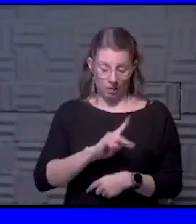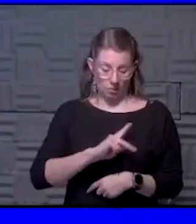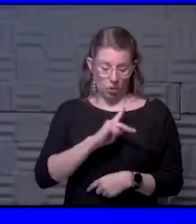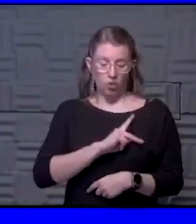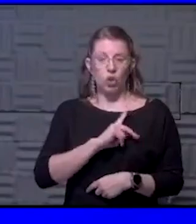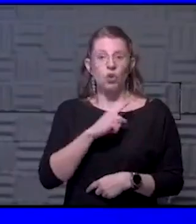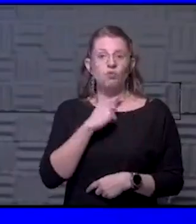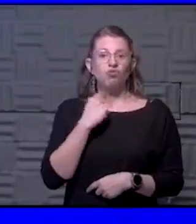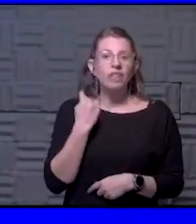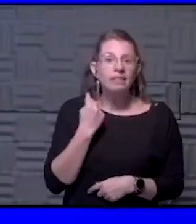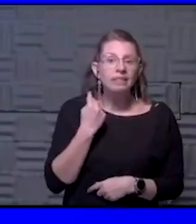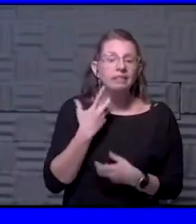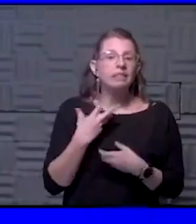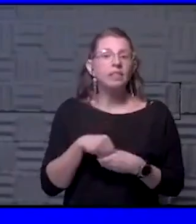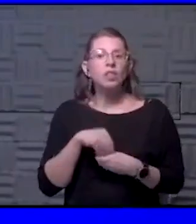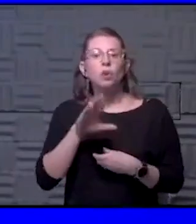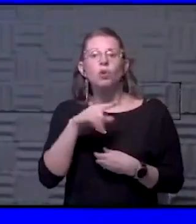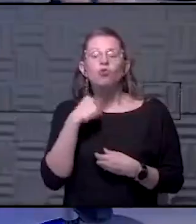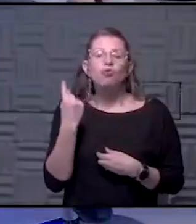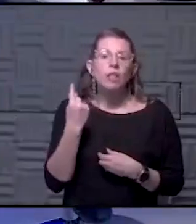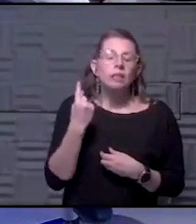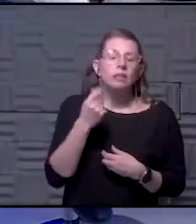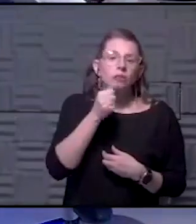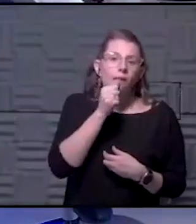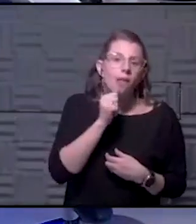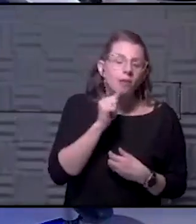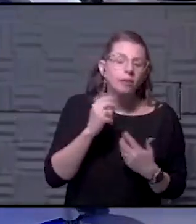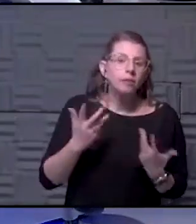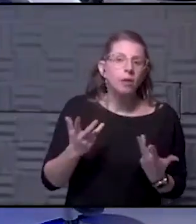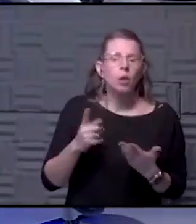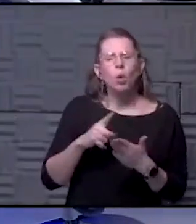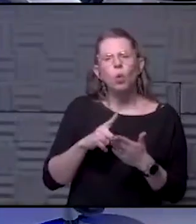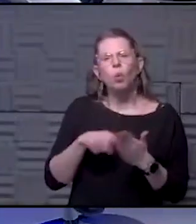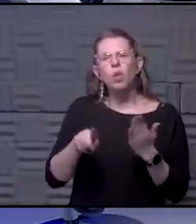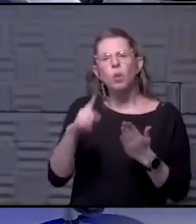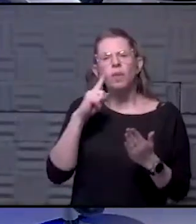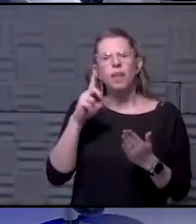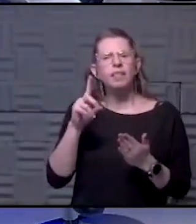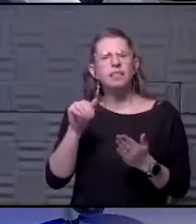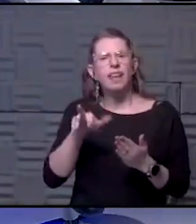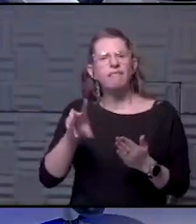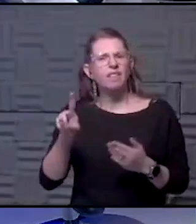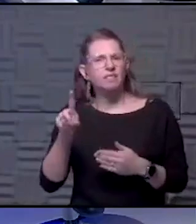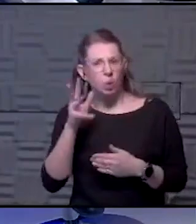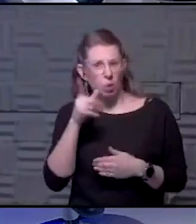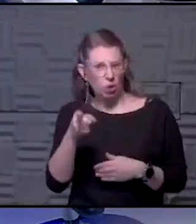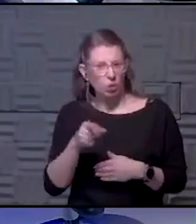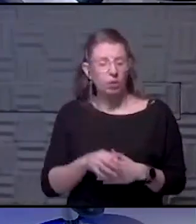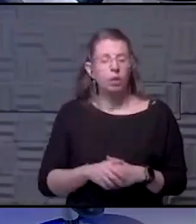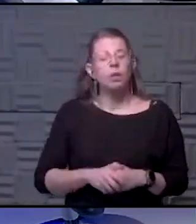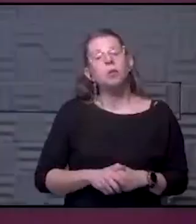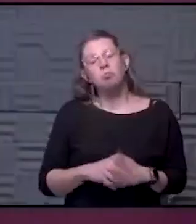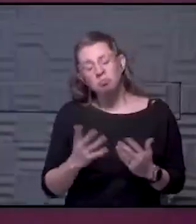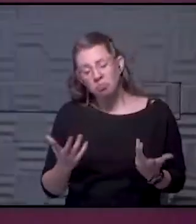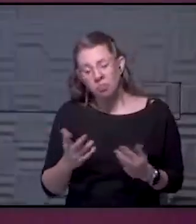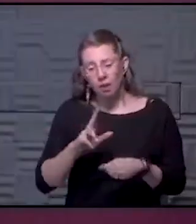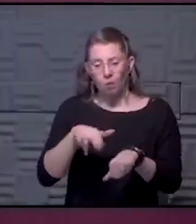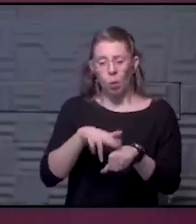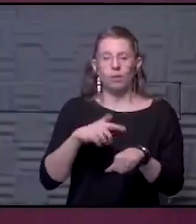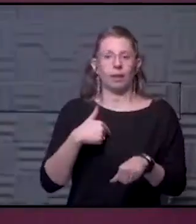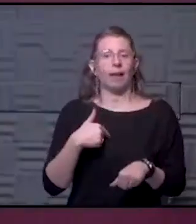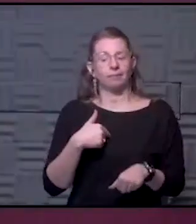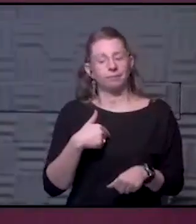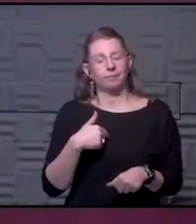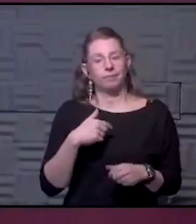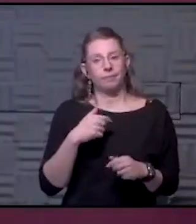risk. What's your risk tolerance? How do you want to do it? What would you say, Dad? What do you think? Would you? Yeah, of course, I've had to deal with